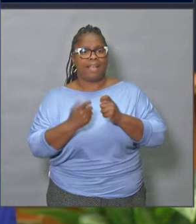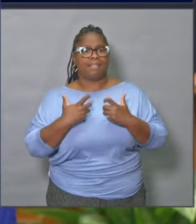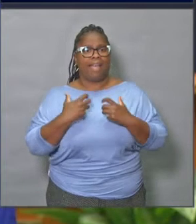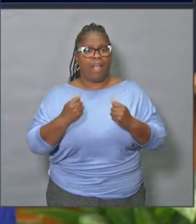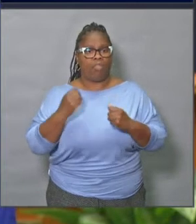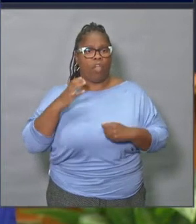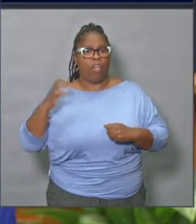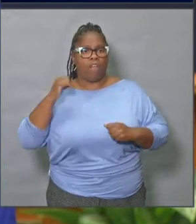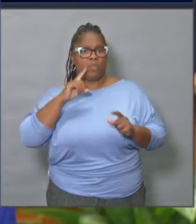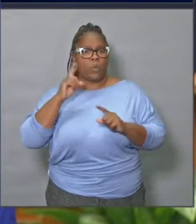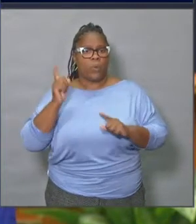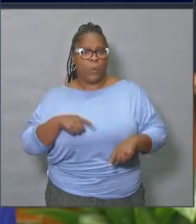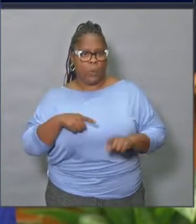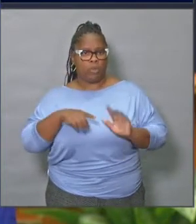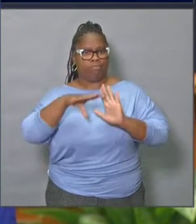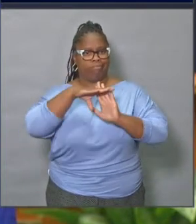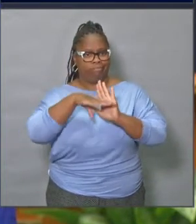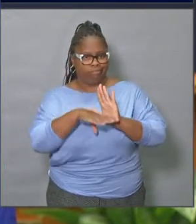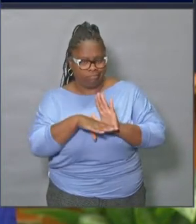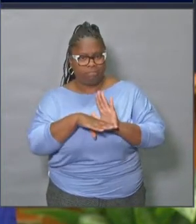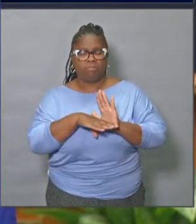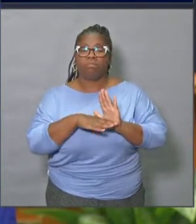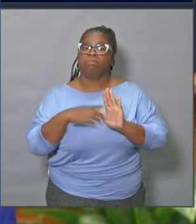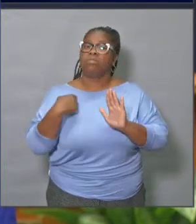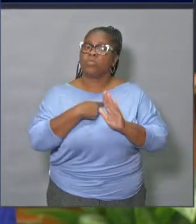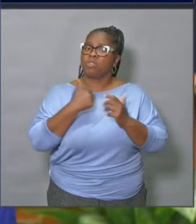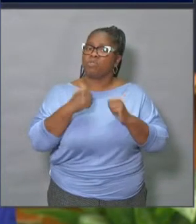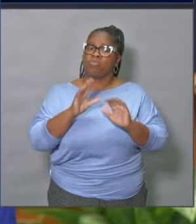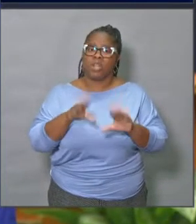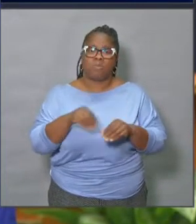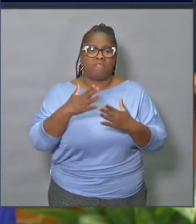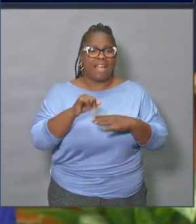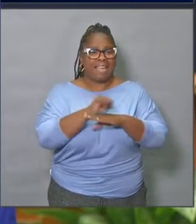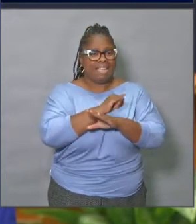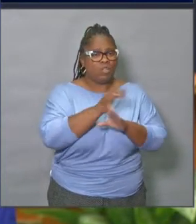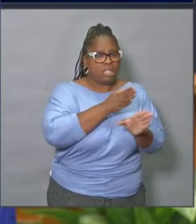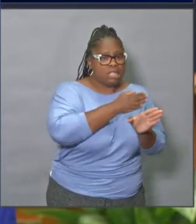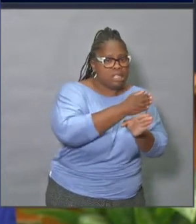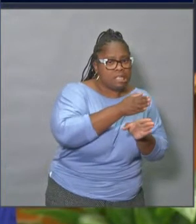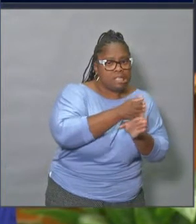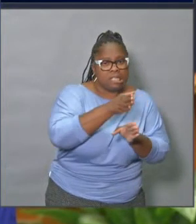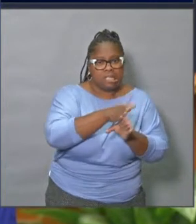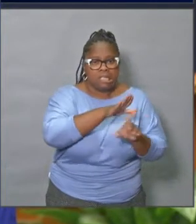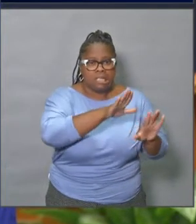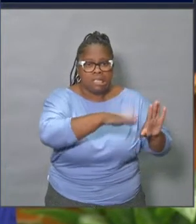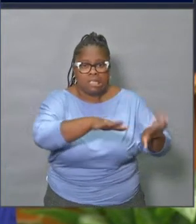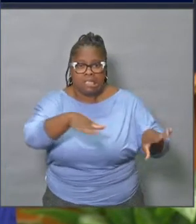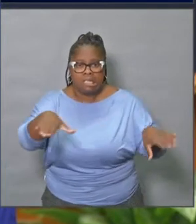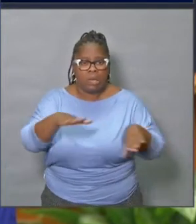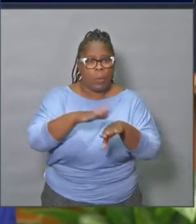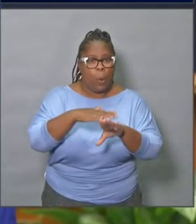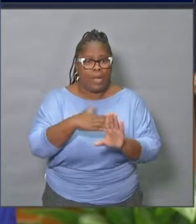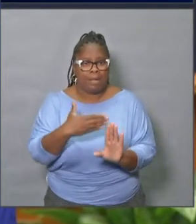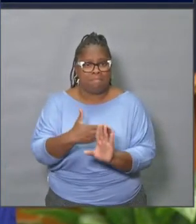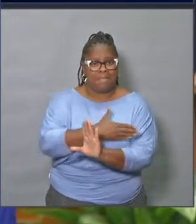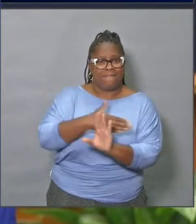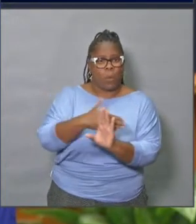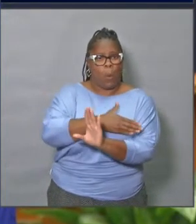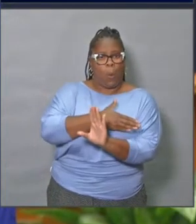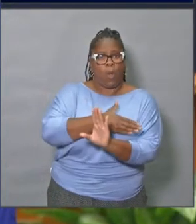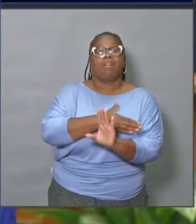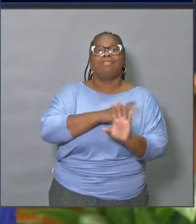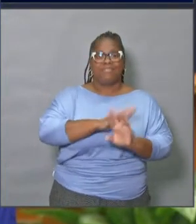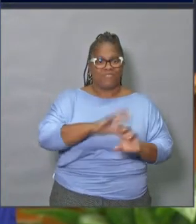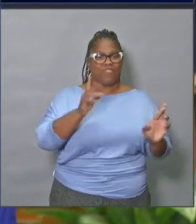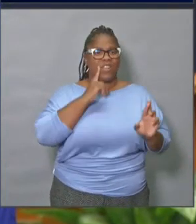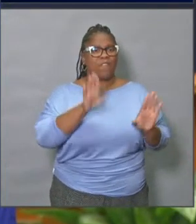The county is aiming to provide industry sectors and businesses as much notice as possible to prepare for their reopening.